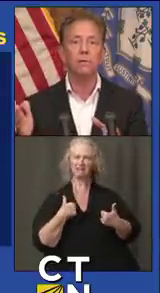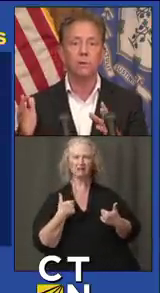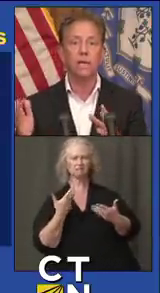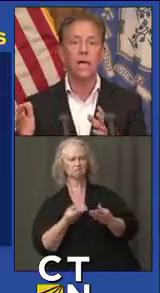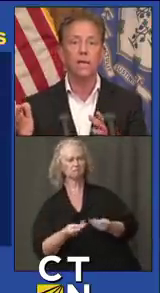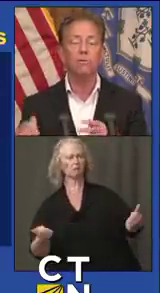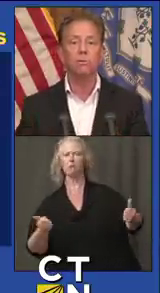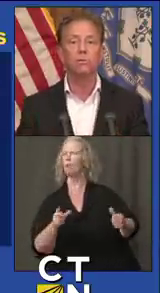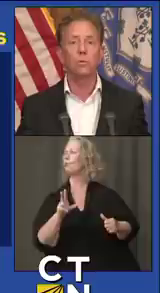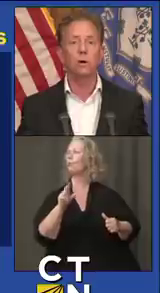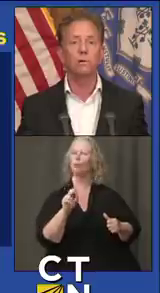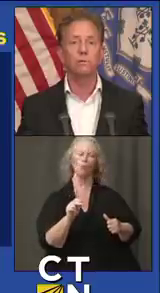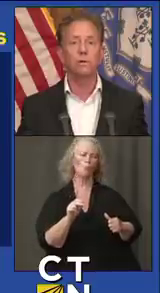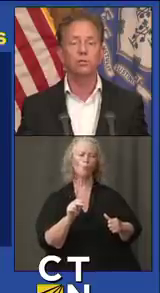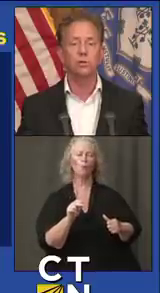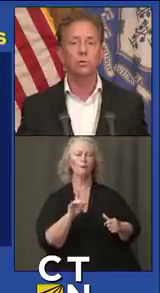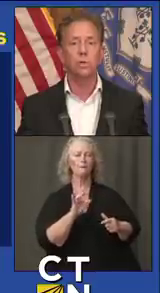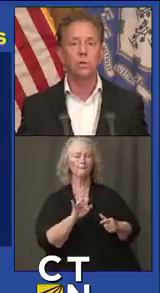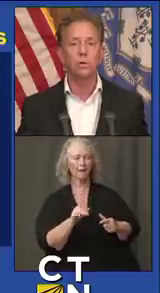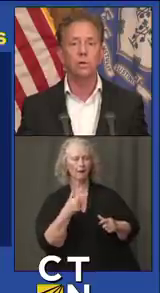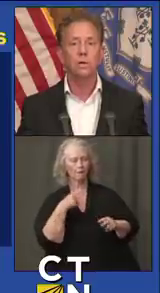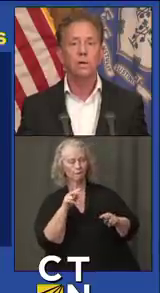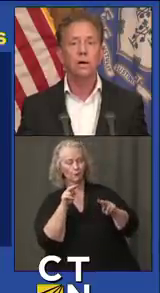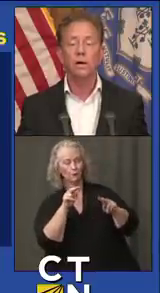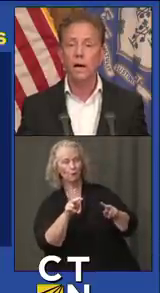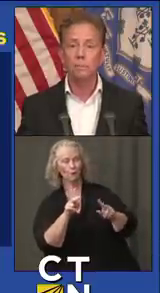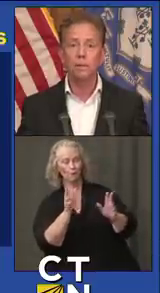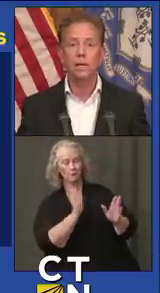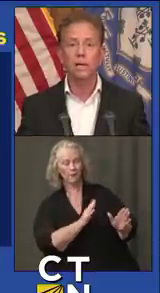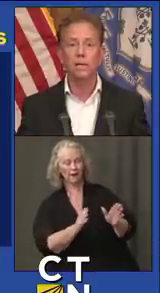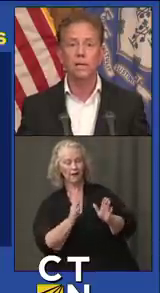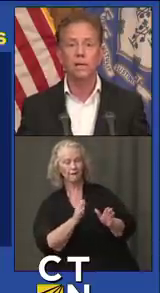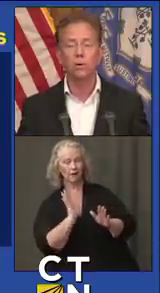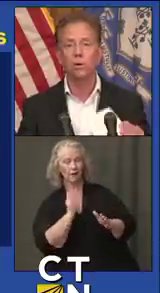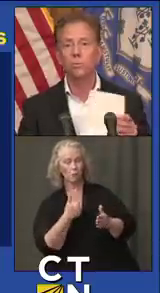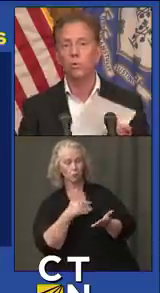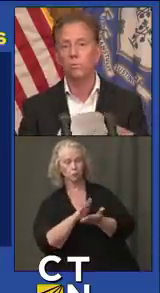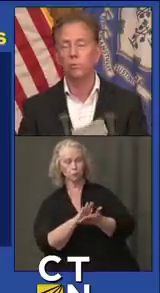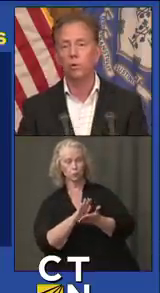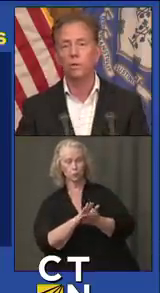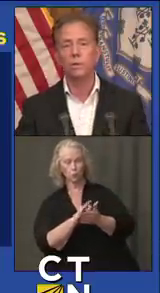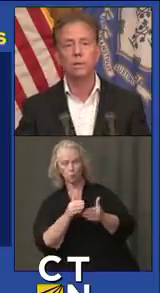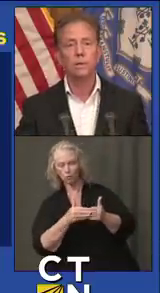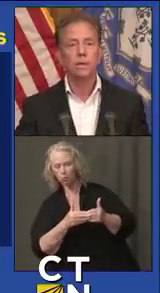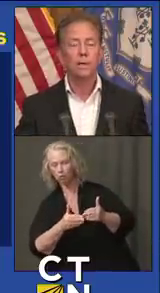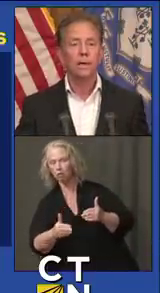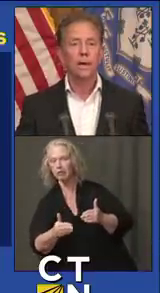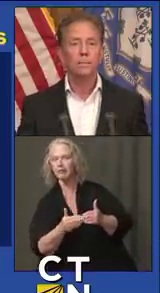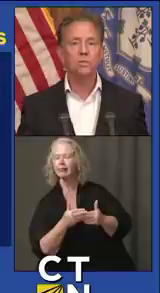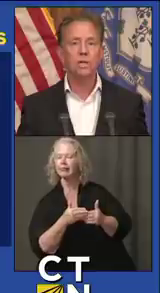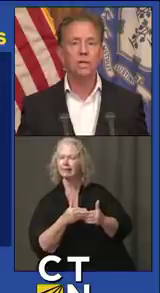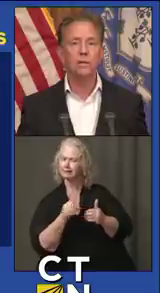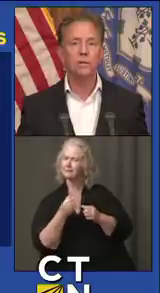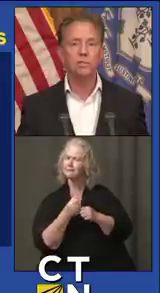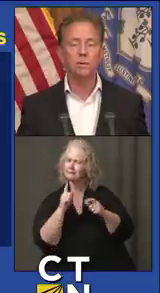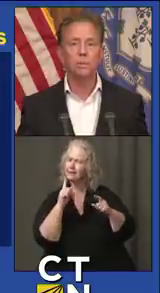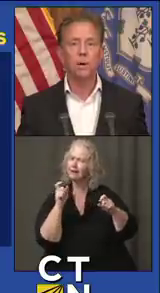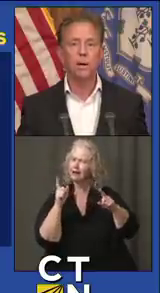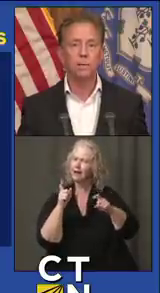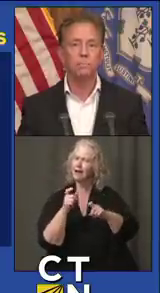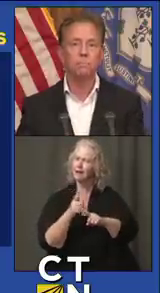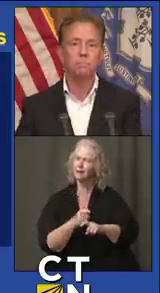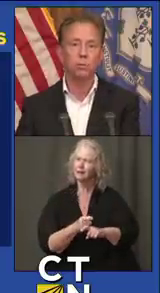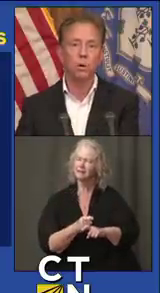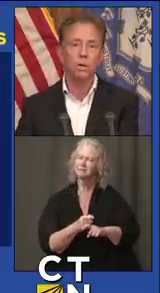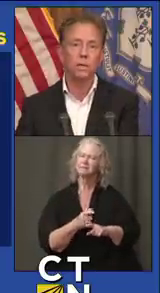planning for the K through 12 school year complicated and all the more important. I'm just going to give you some of